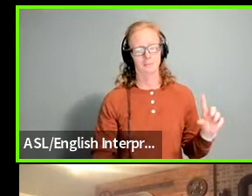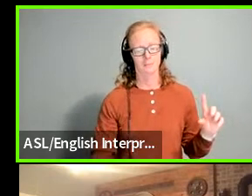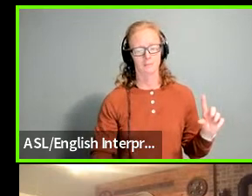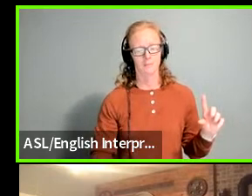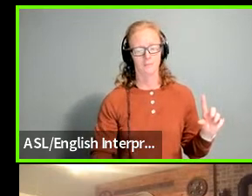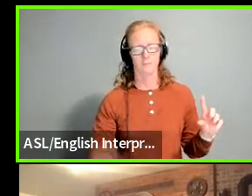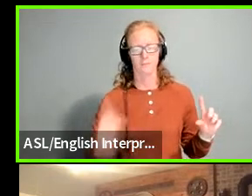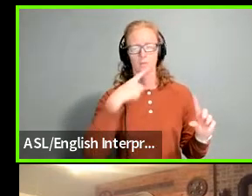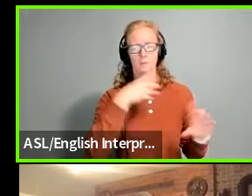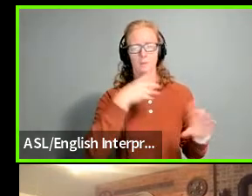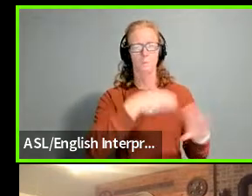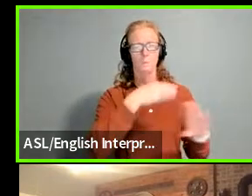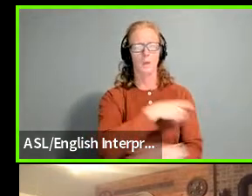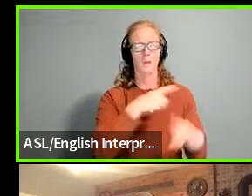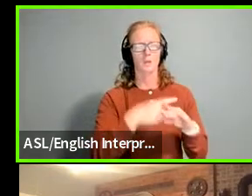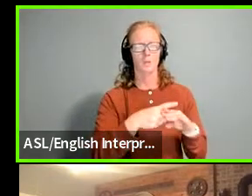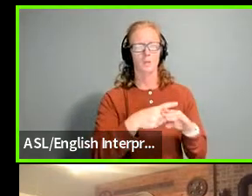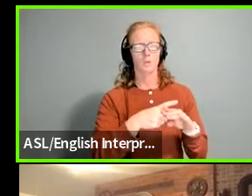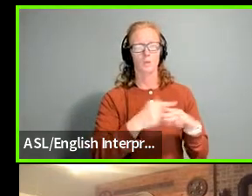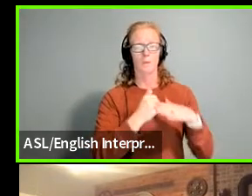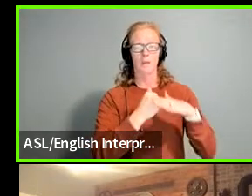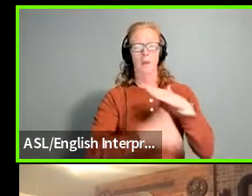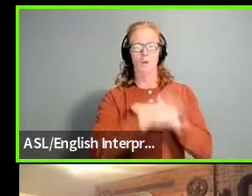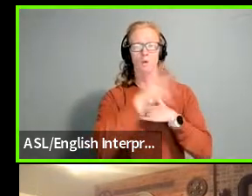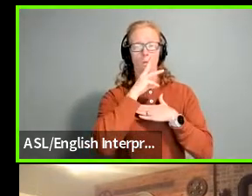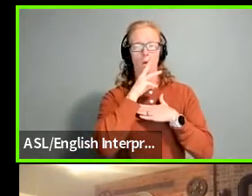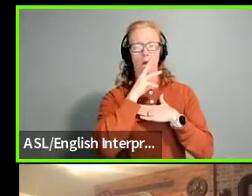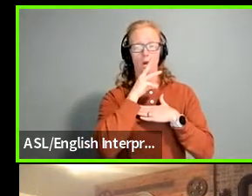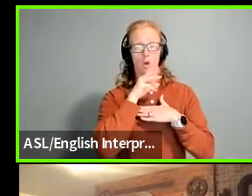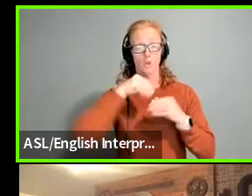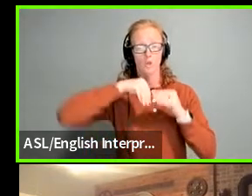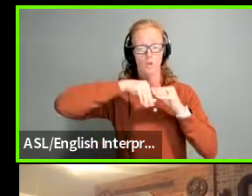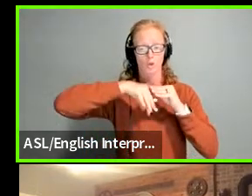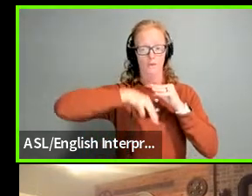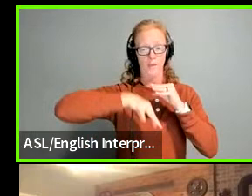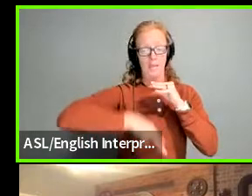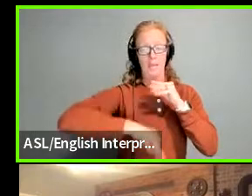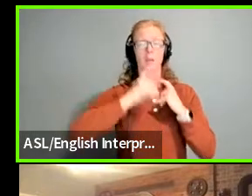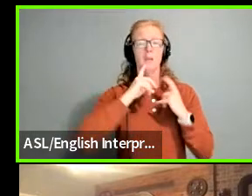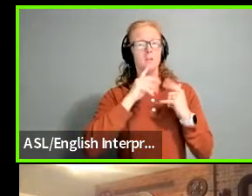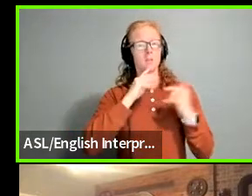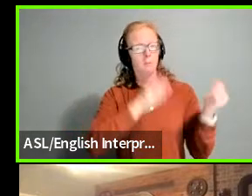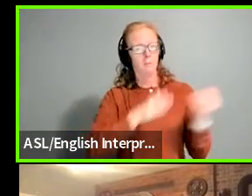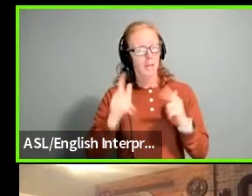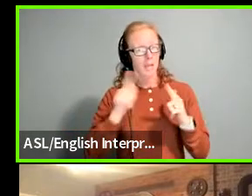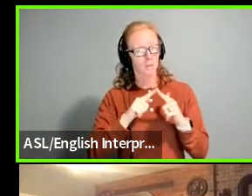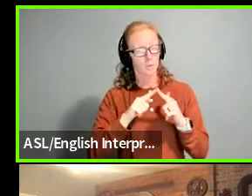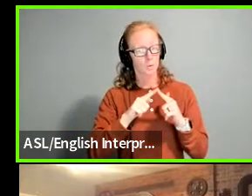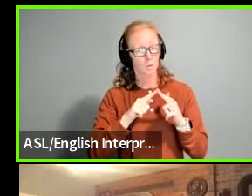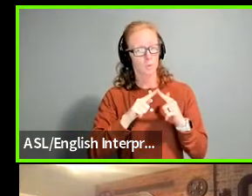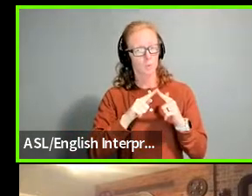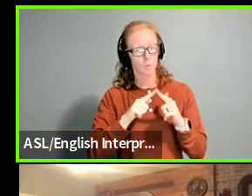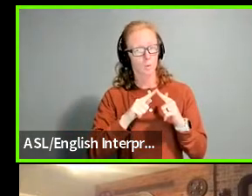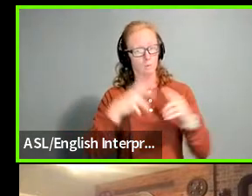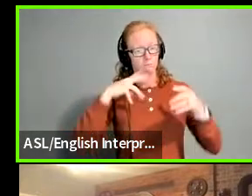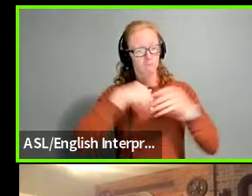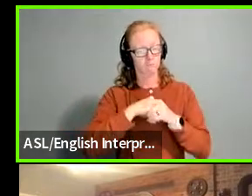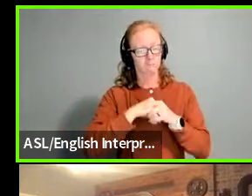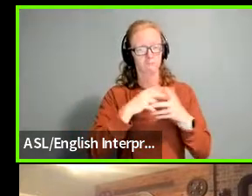Prior to the underwater survey, is there a plan to invite stakeholders to attend and participate in the